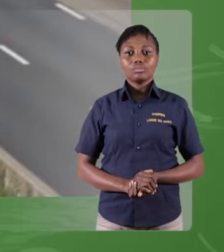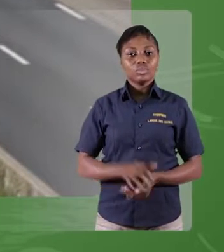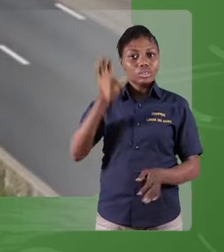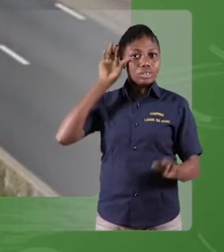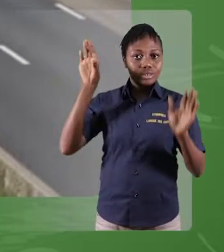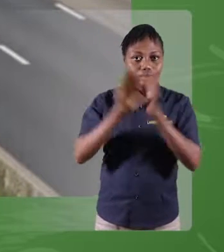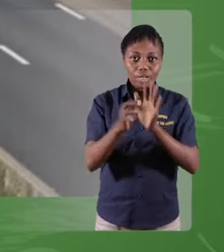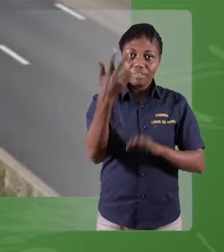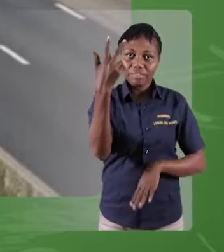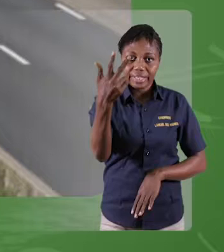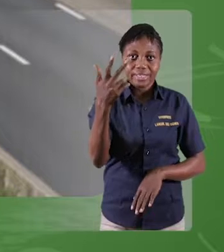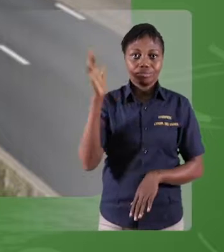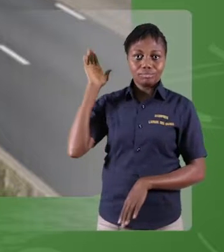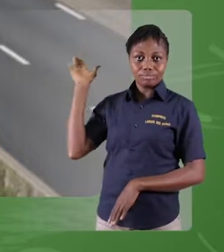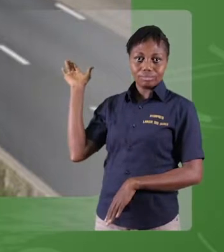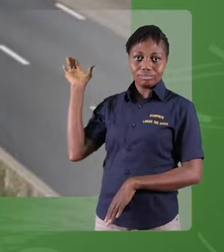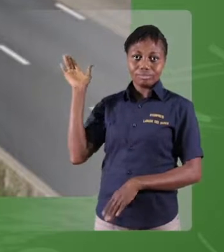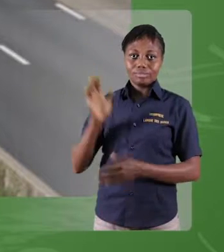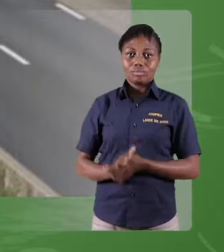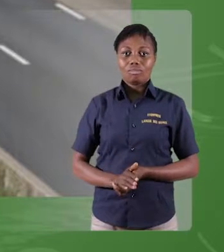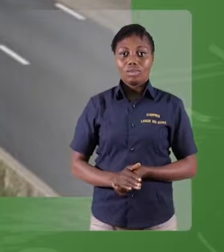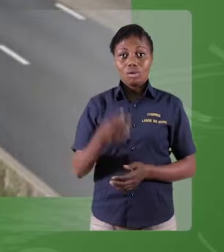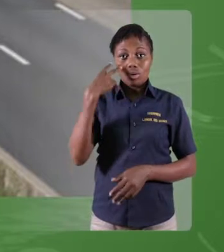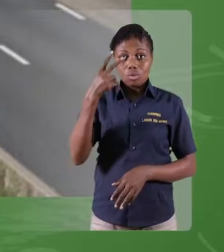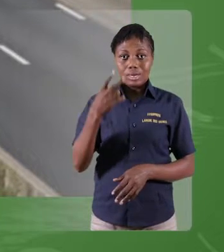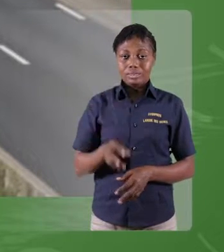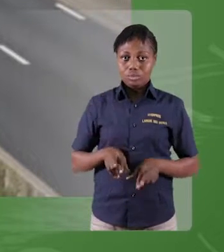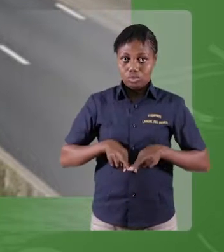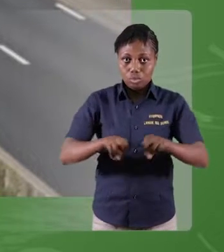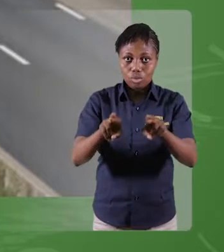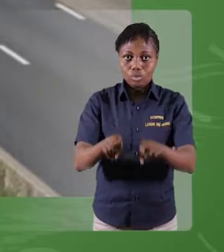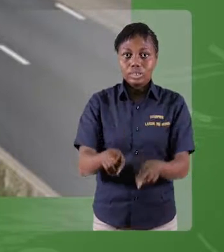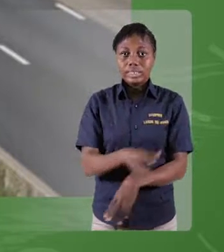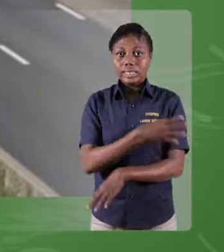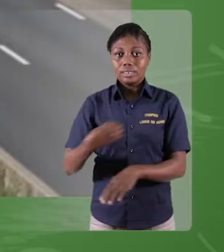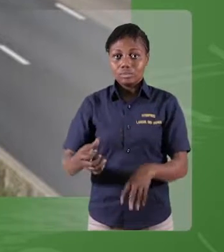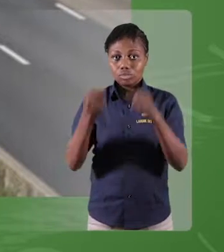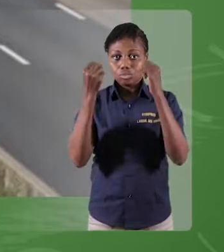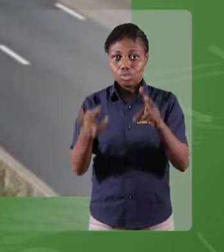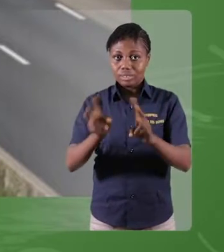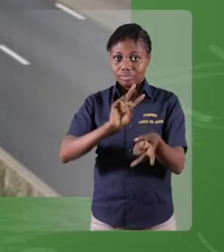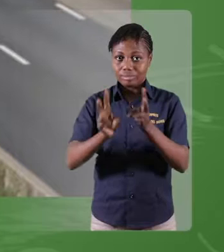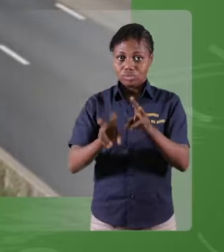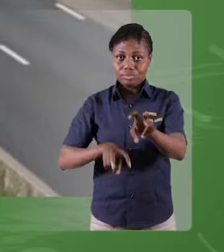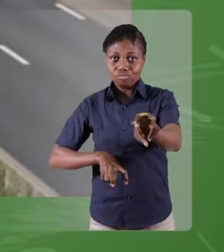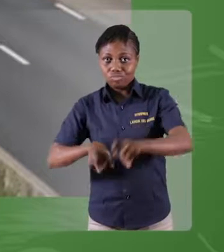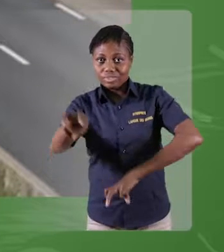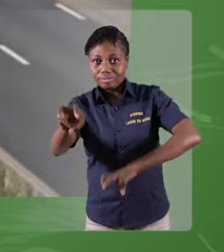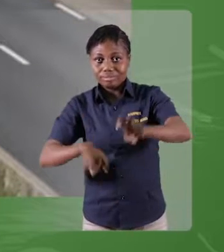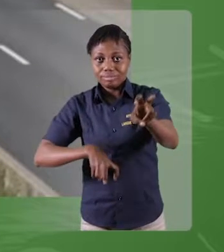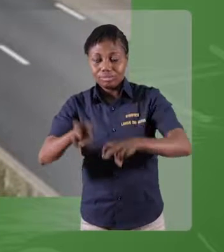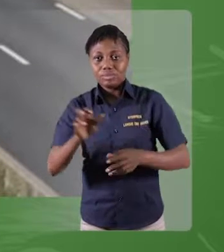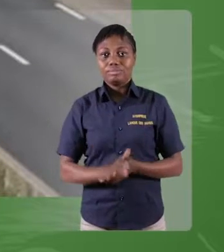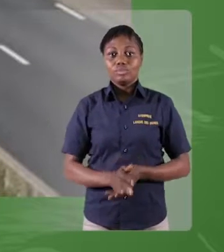Now, in picture 3, you have roads and cars. So you can see some cars